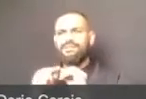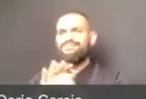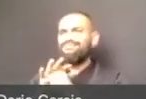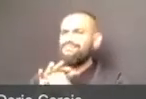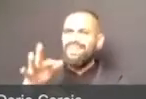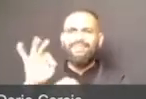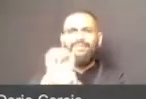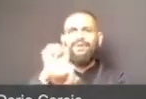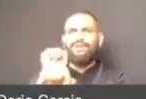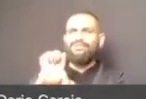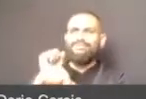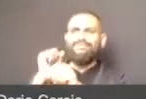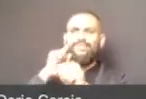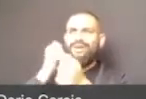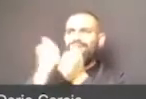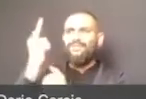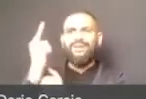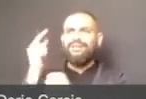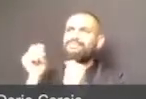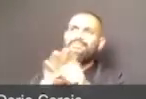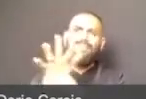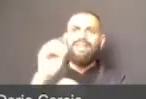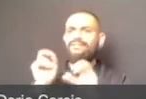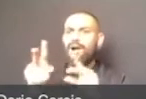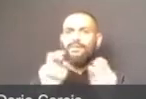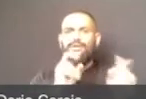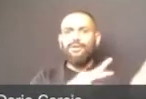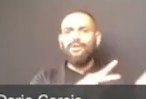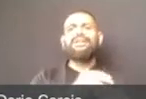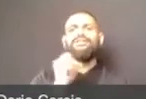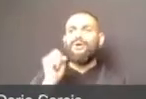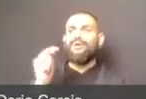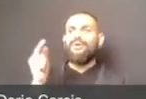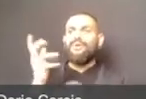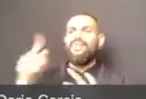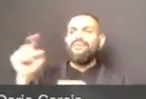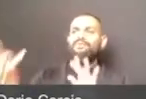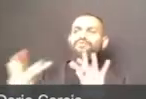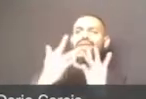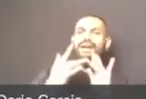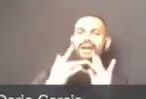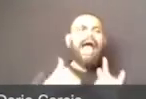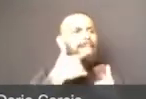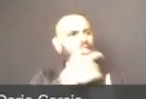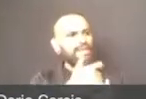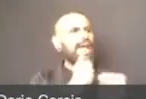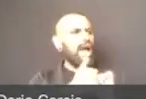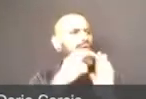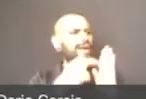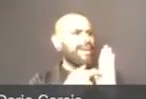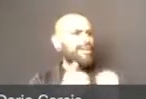there's lots of opportunities. So we really, really would like to see them reach out and say, hey, I'm interested. How can I register and